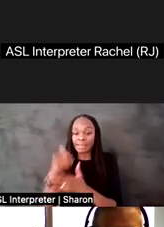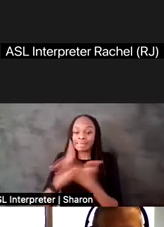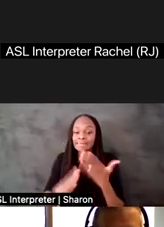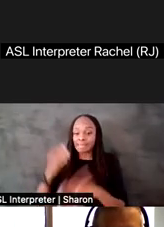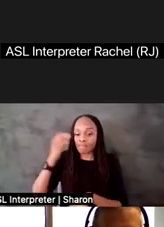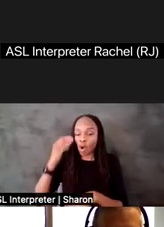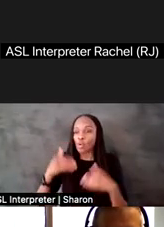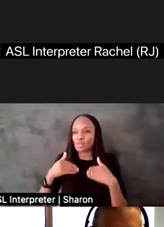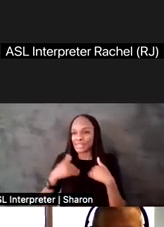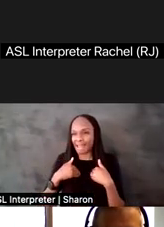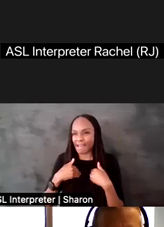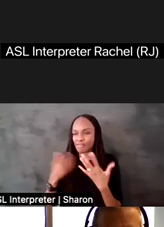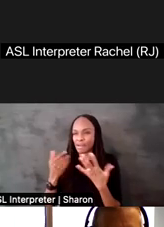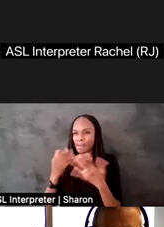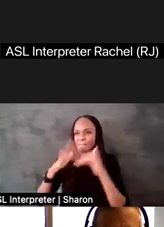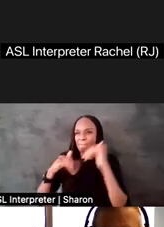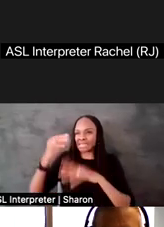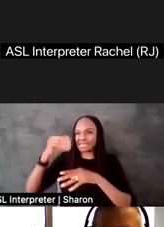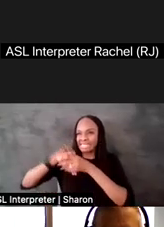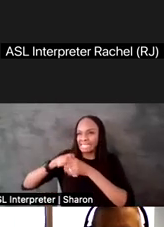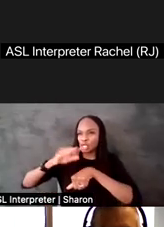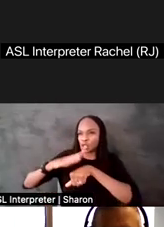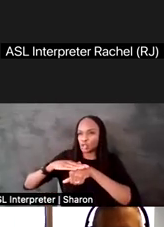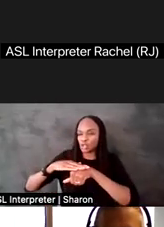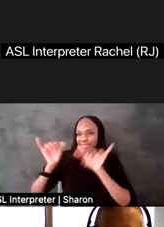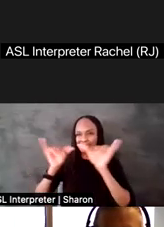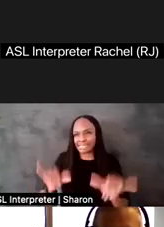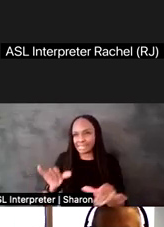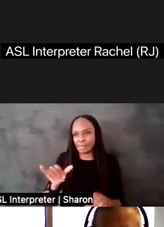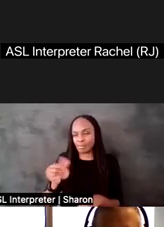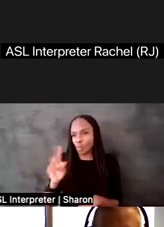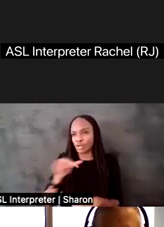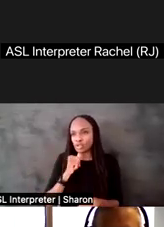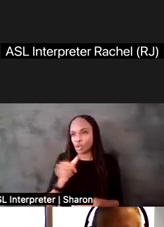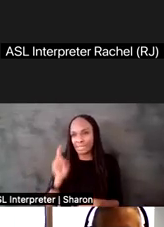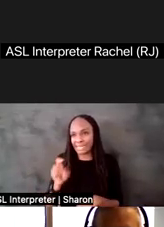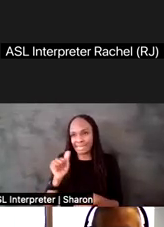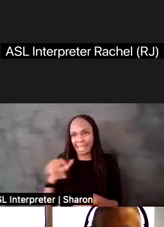more built-in alert system to where you don't even need an app. And